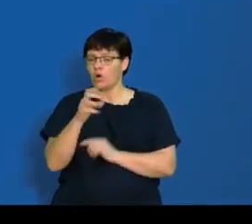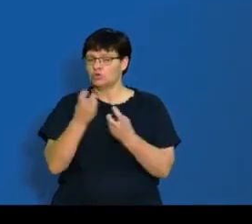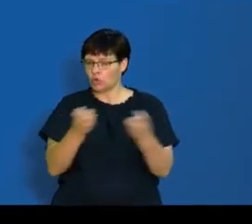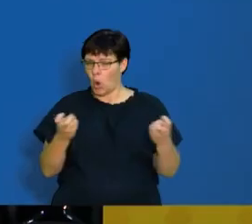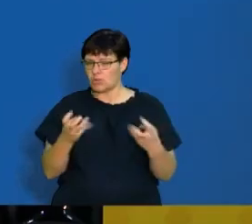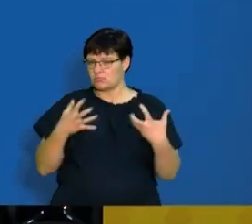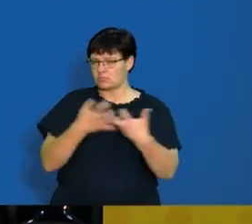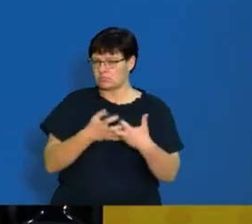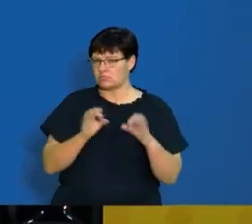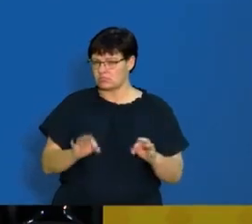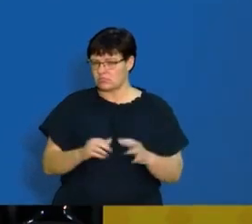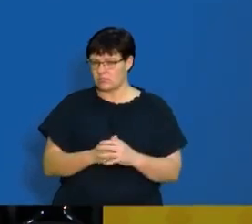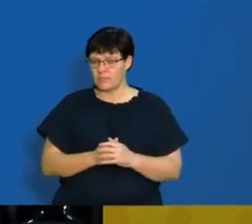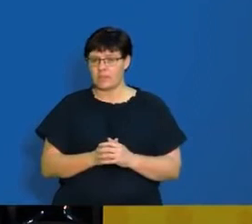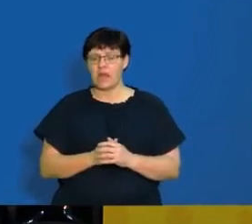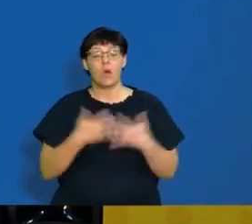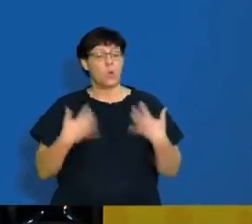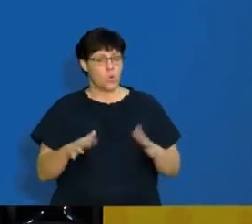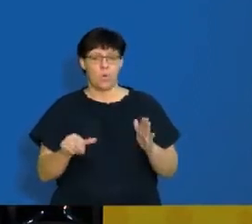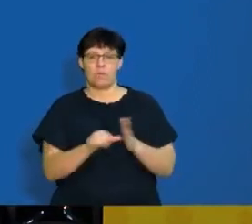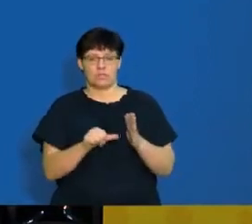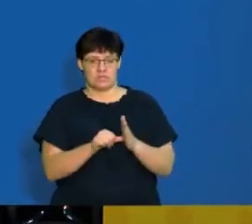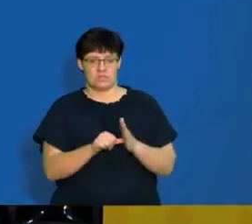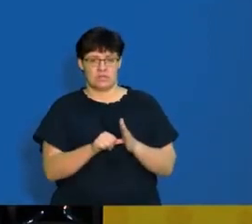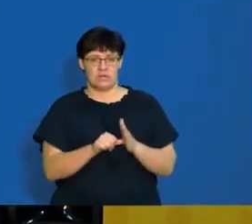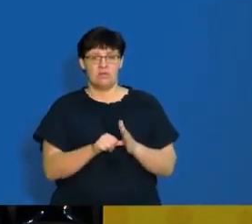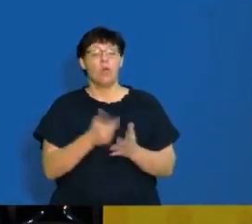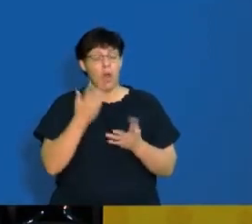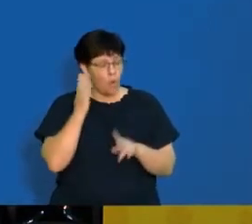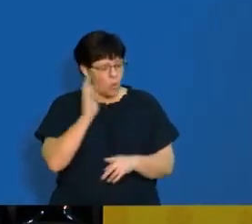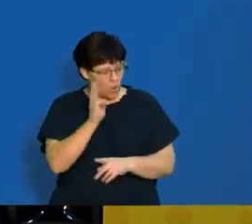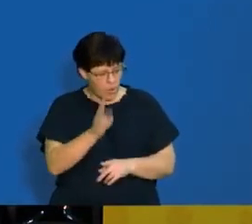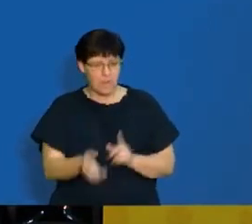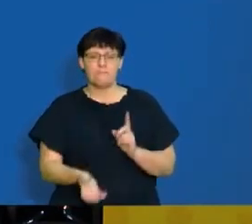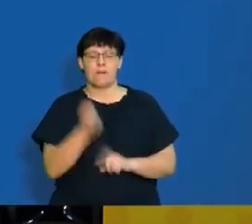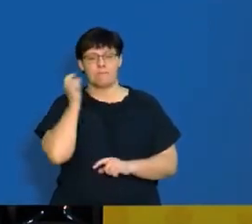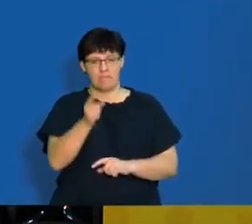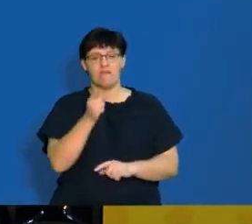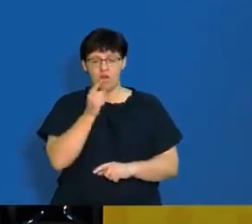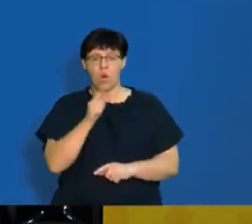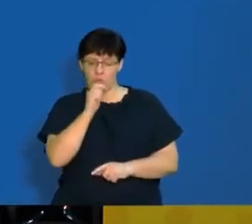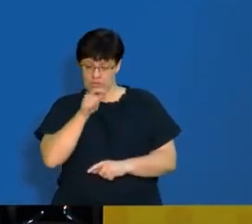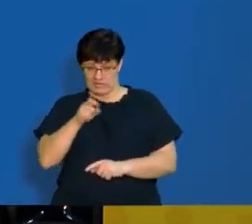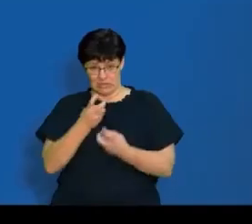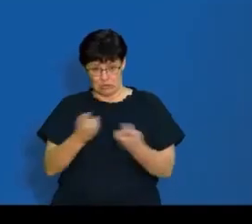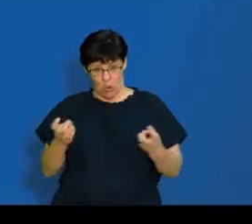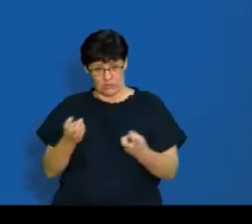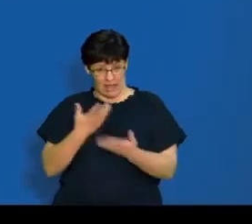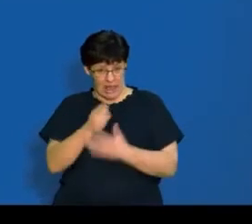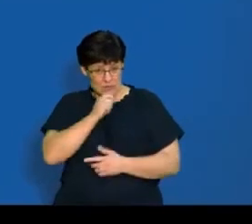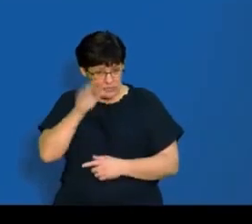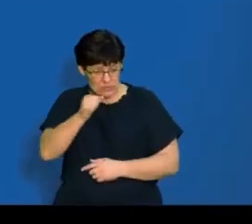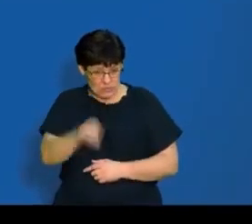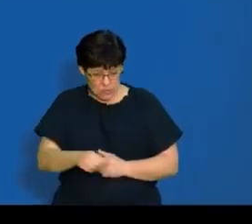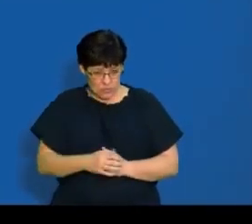source. Very important, guys. You are guaranteed to get a question asking you for the usefulness of the source. So you